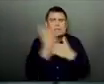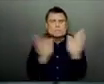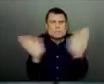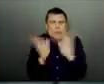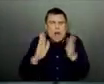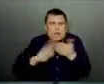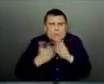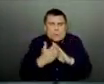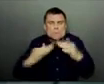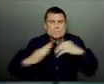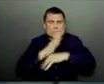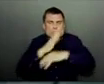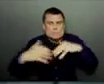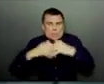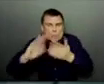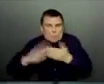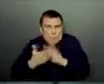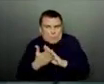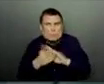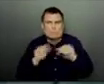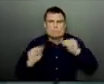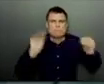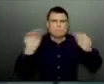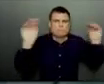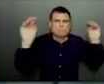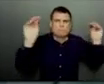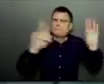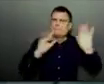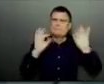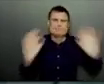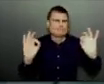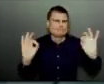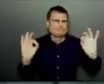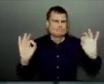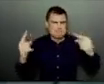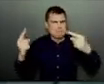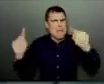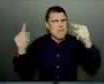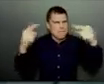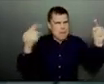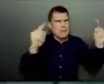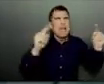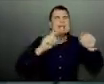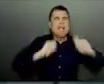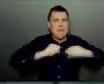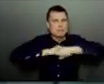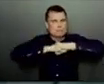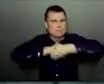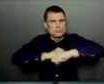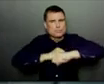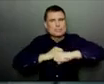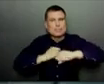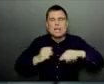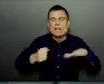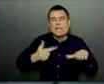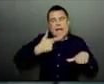it's a very happy moment for all of us to be able to protect the elders and seniors in these communities.